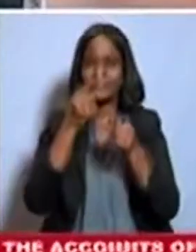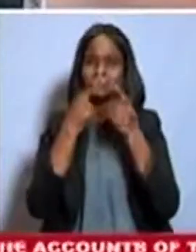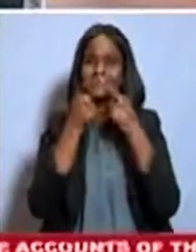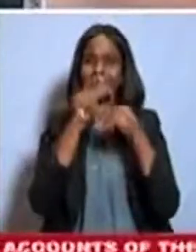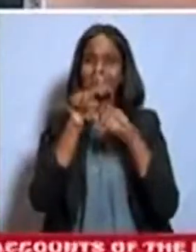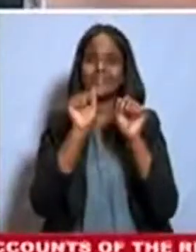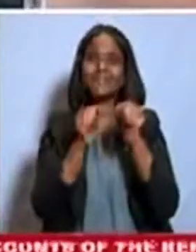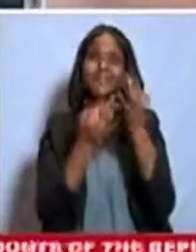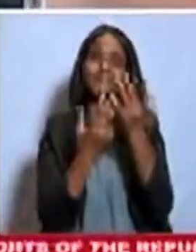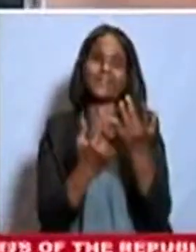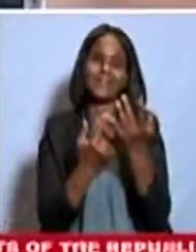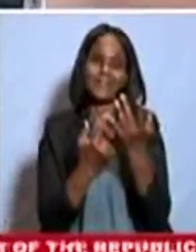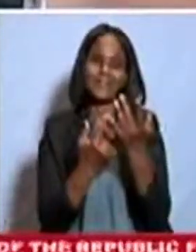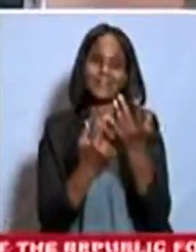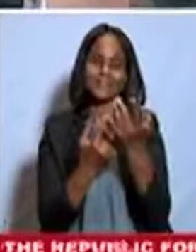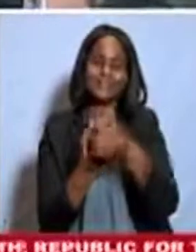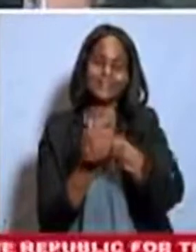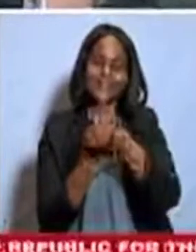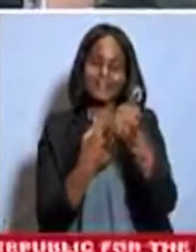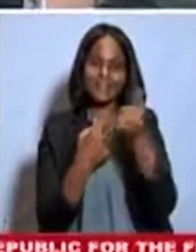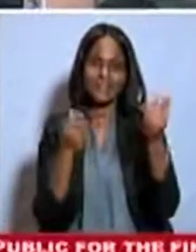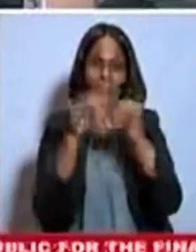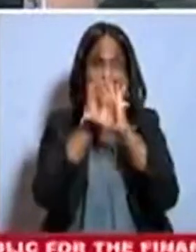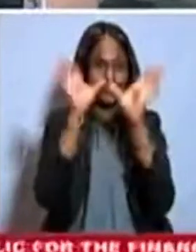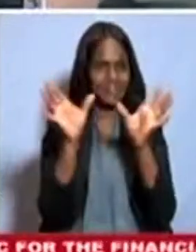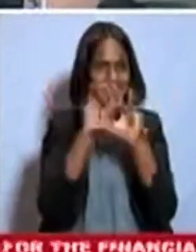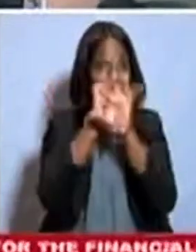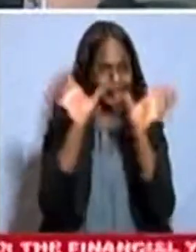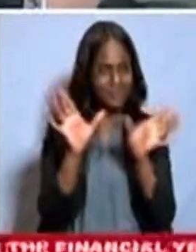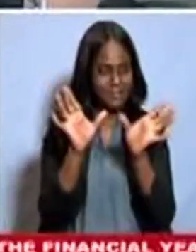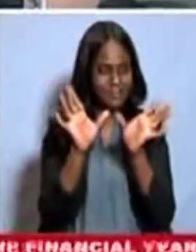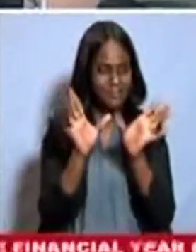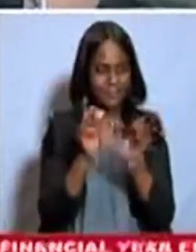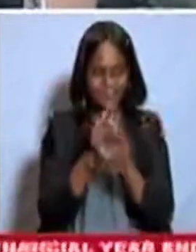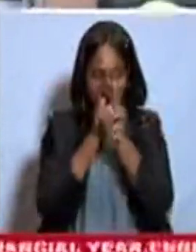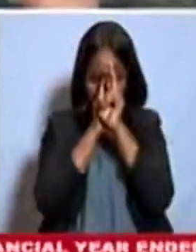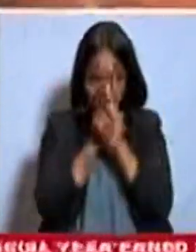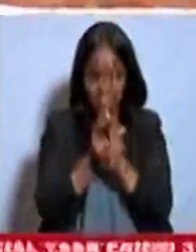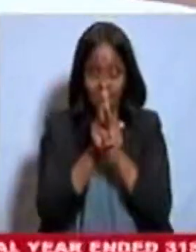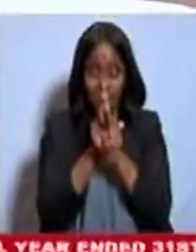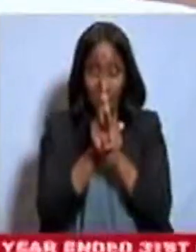wait. Any other clarification? Honorable...